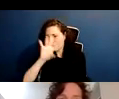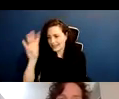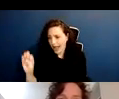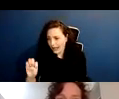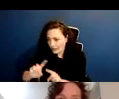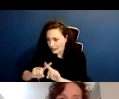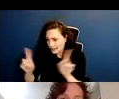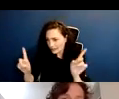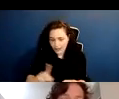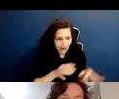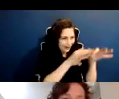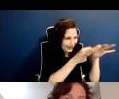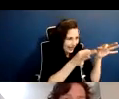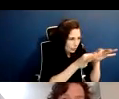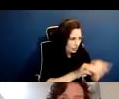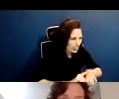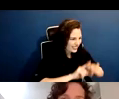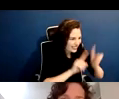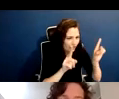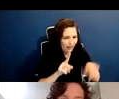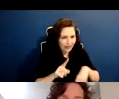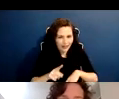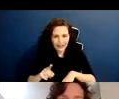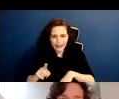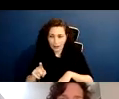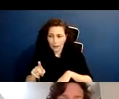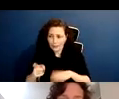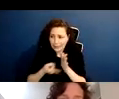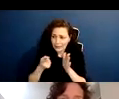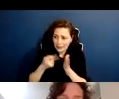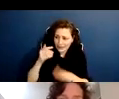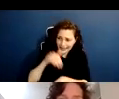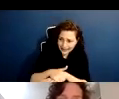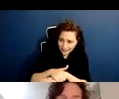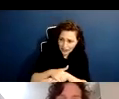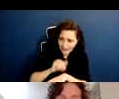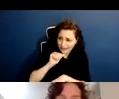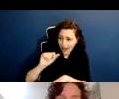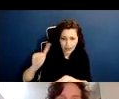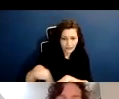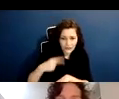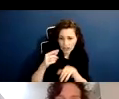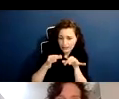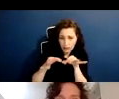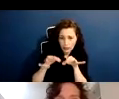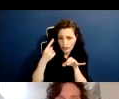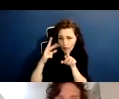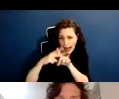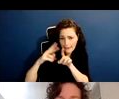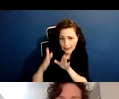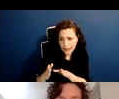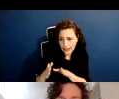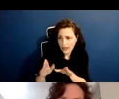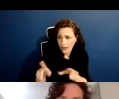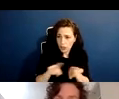appreciate that as funders. We know that sometimes English is not the first language for an applicant, and as long as you're giving us